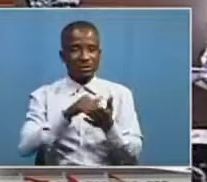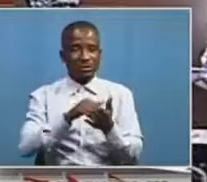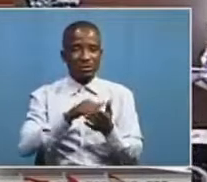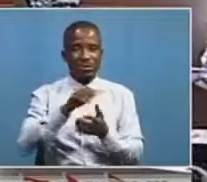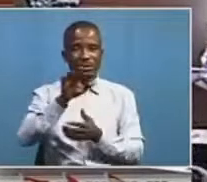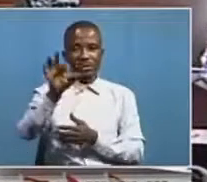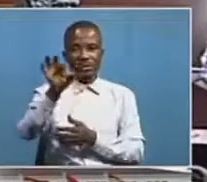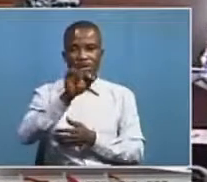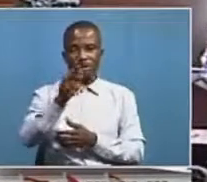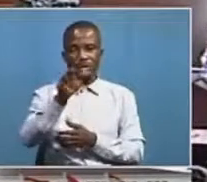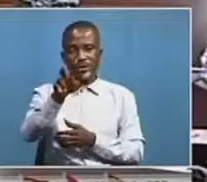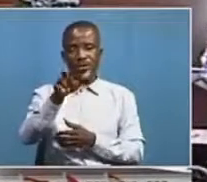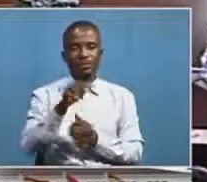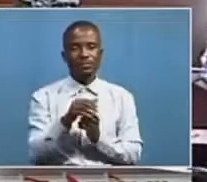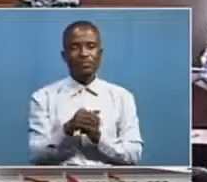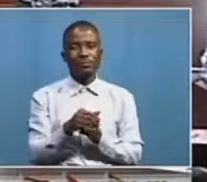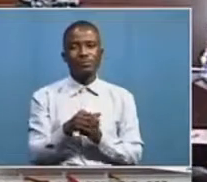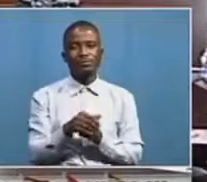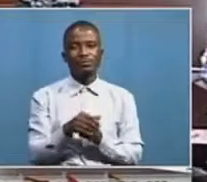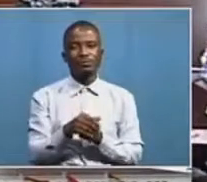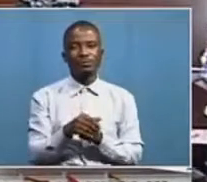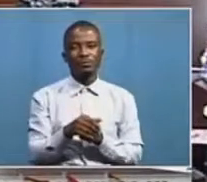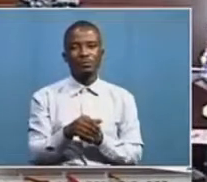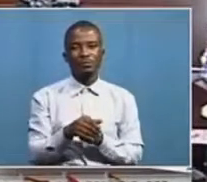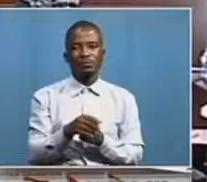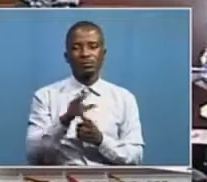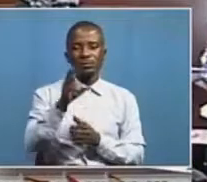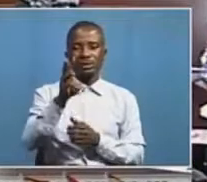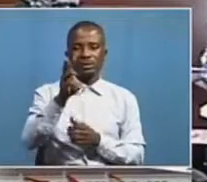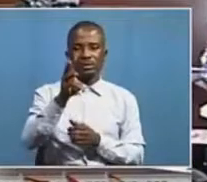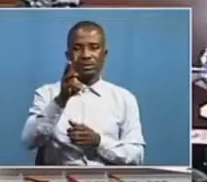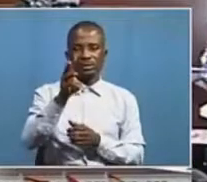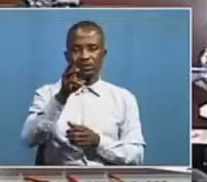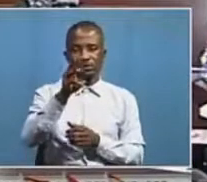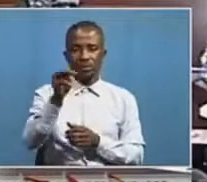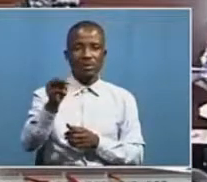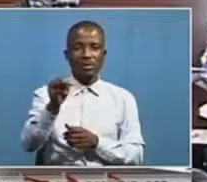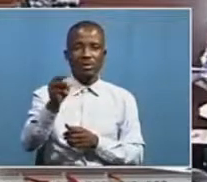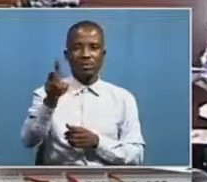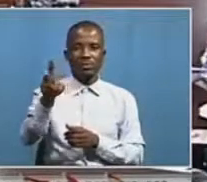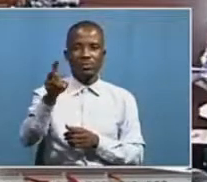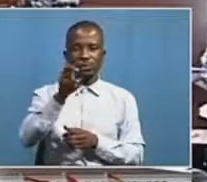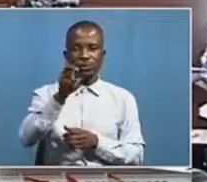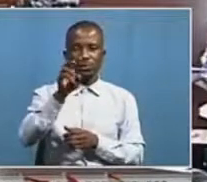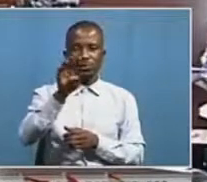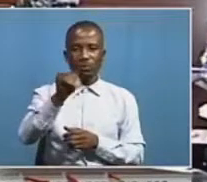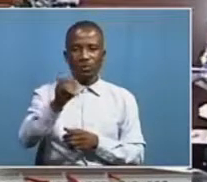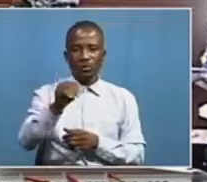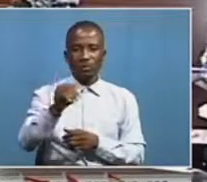6,266,923. That is 6,214 plus